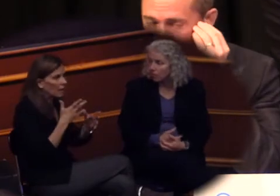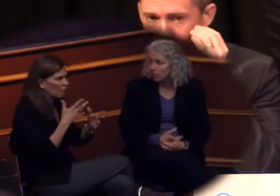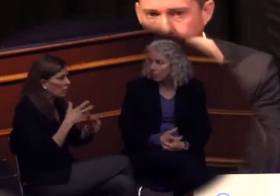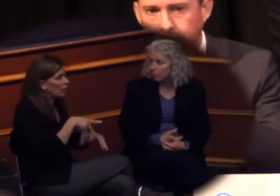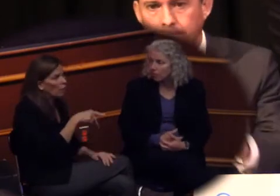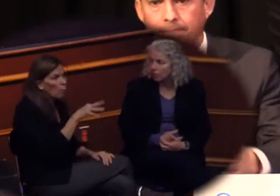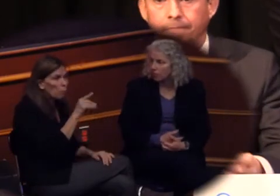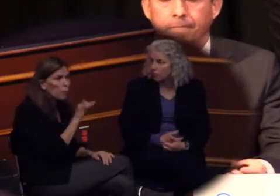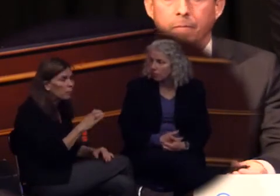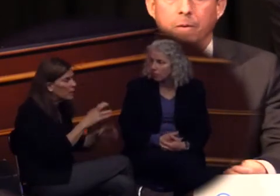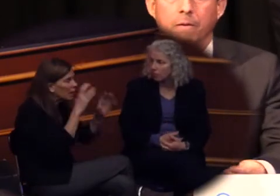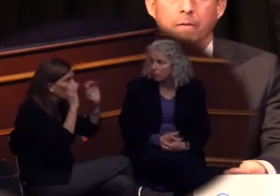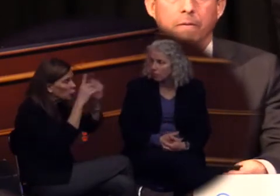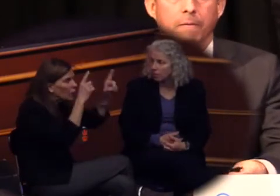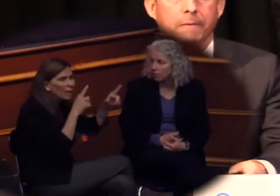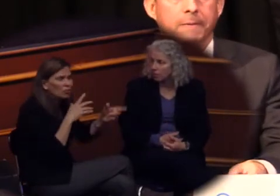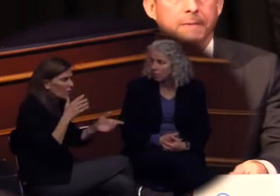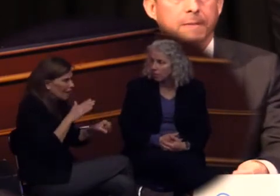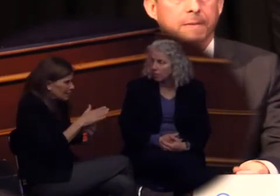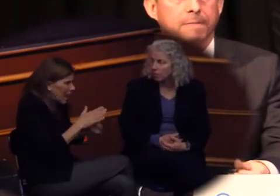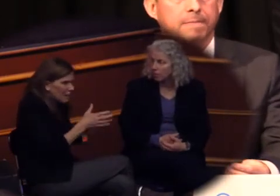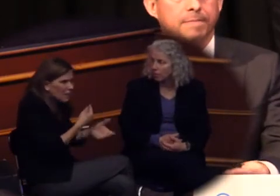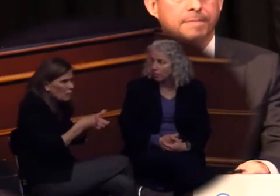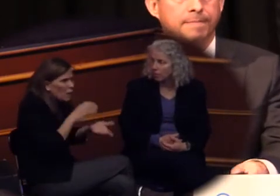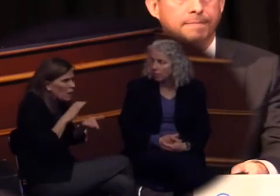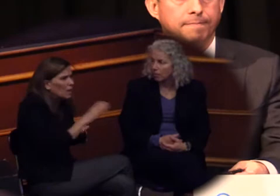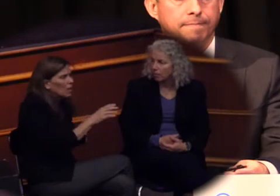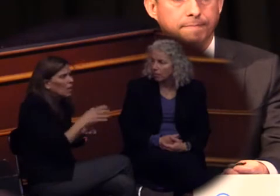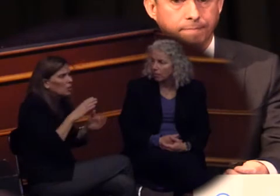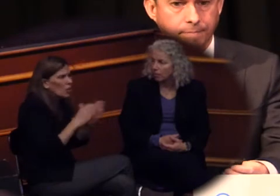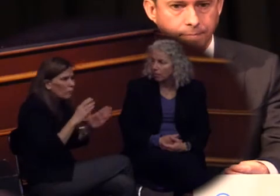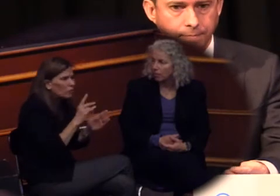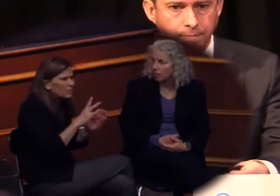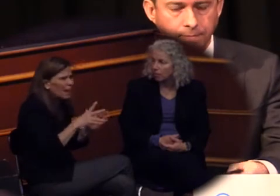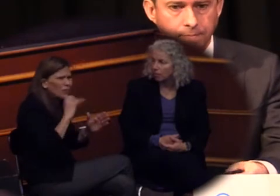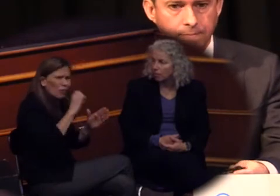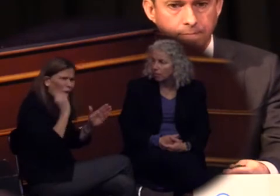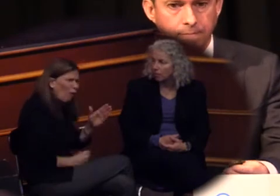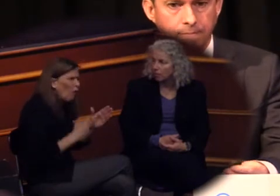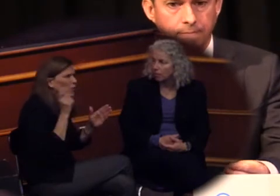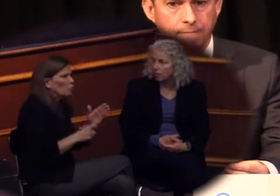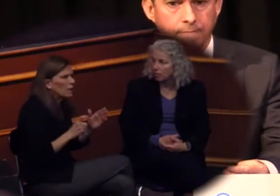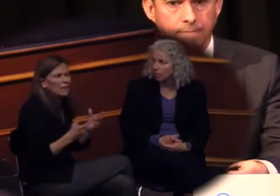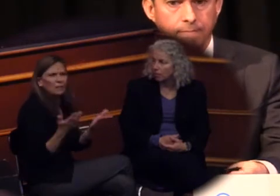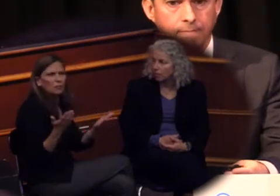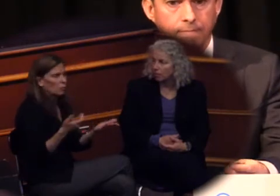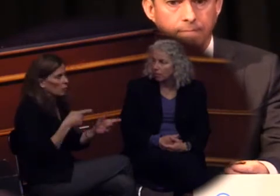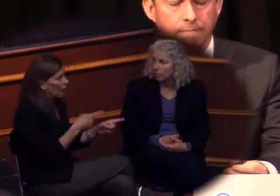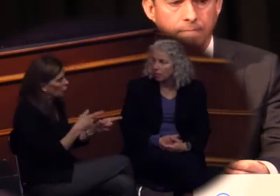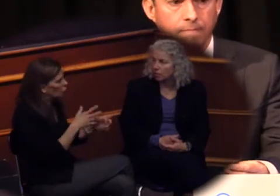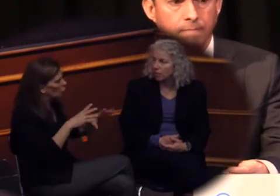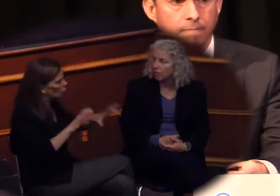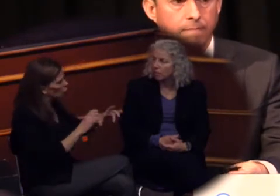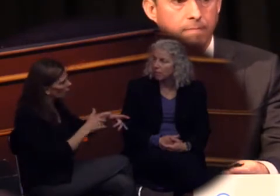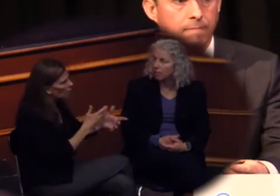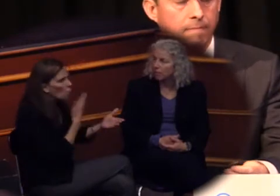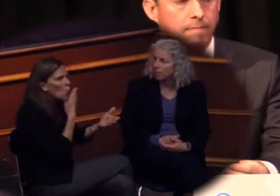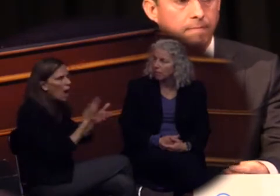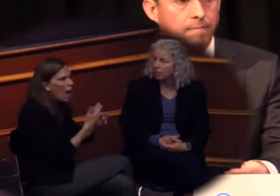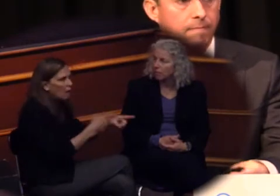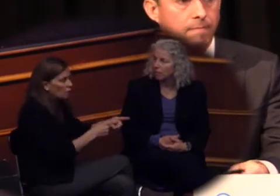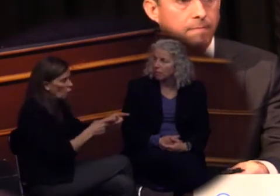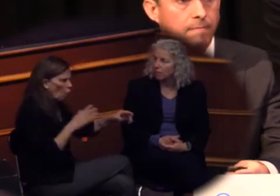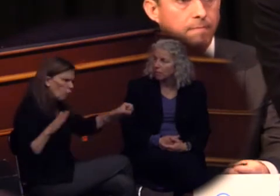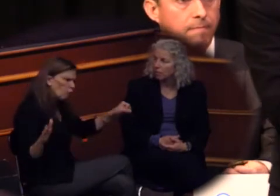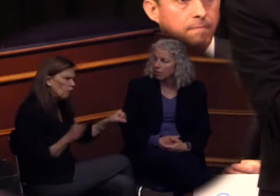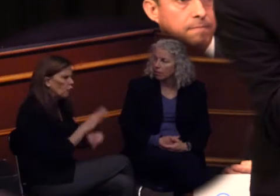education. Chapter 70 is outdated. We've got to ask folks who are doing really well so that we can fully fund K-12,